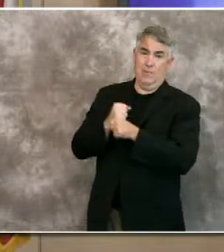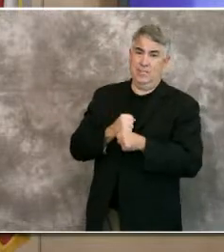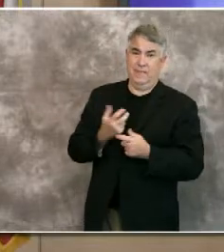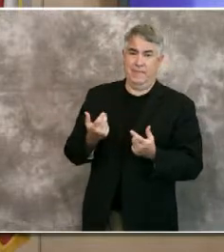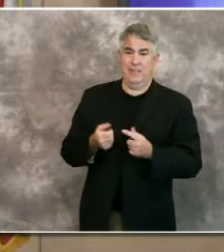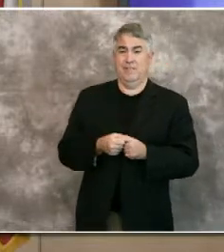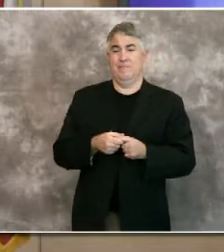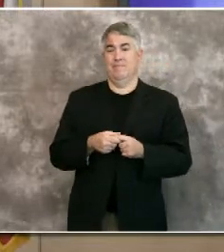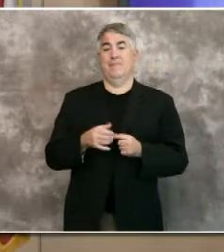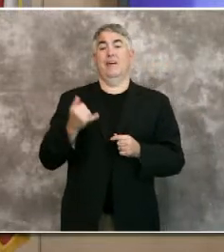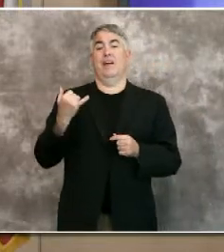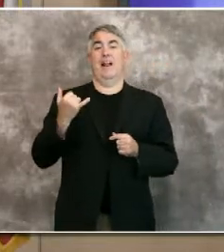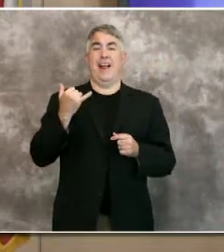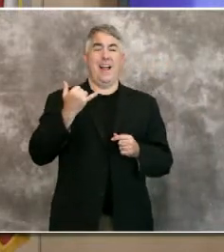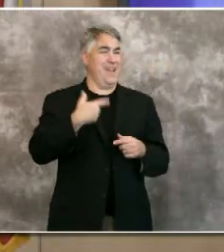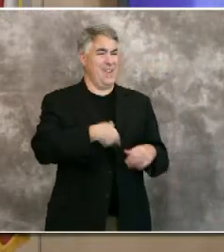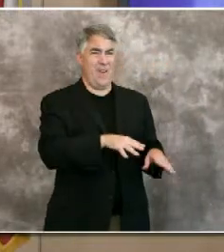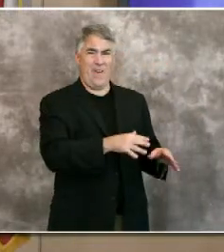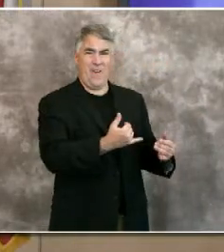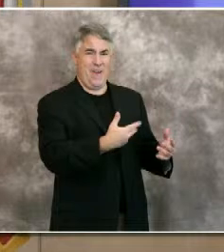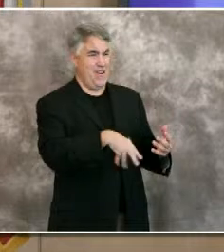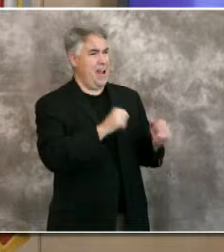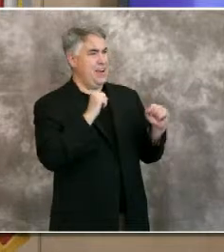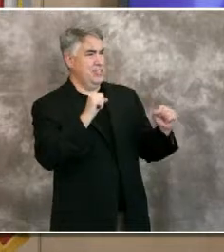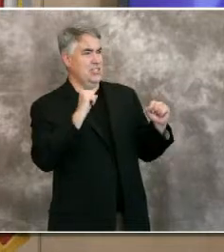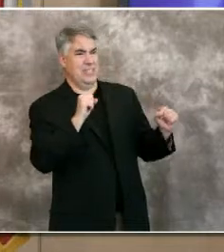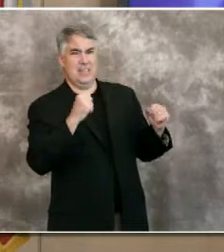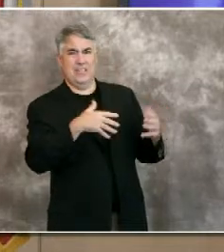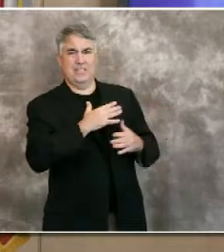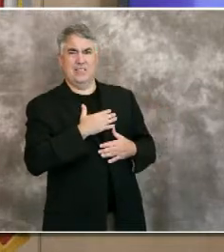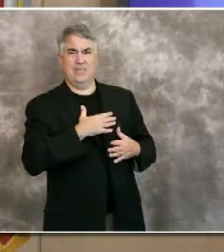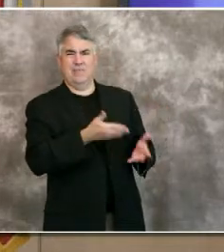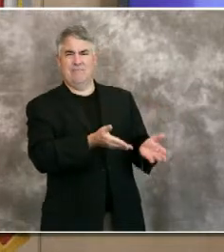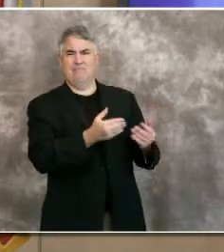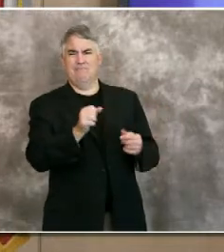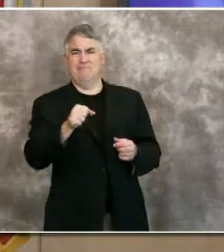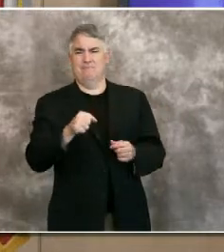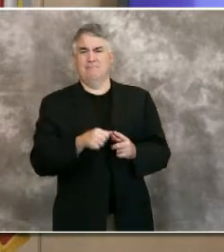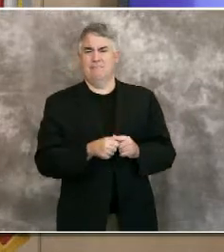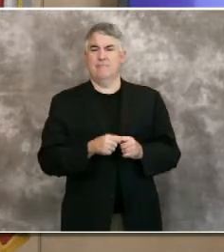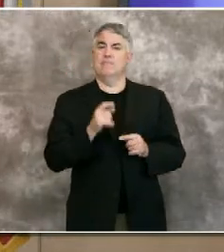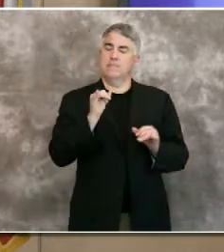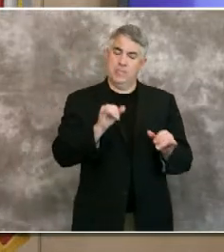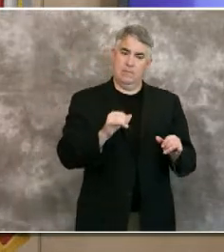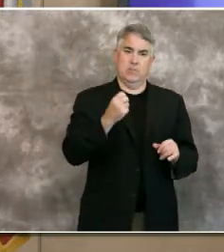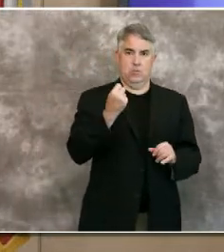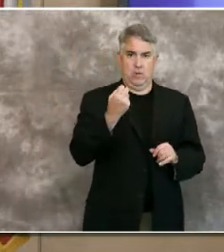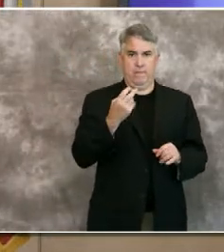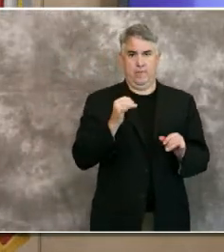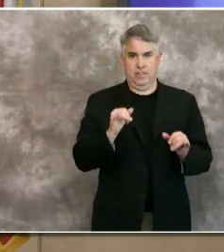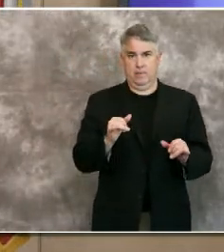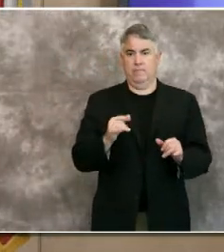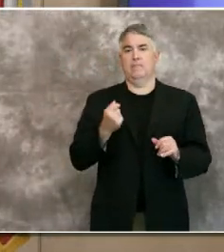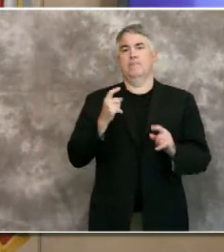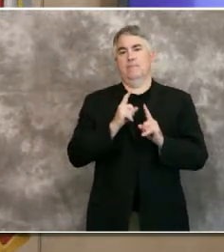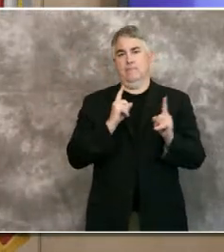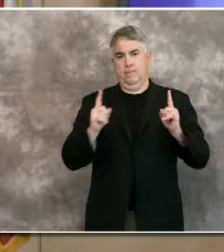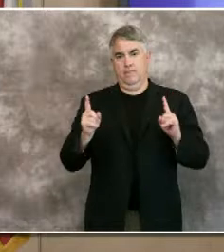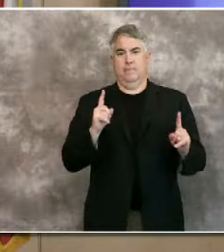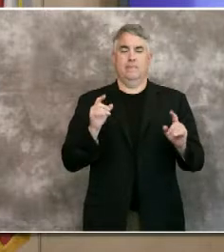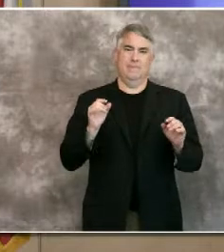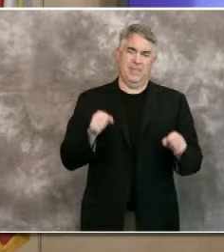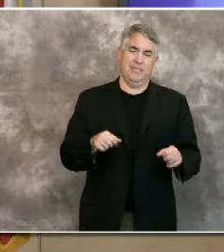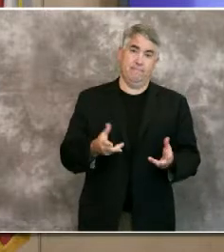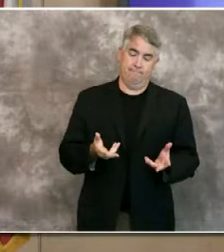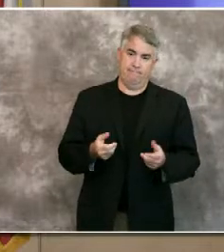there and get some exercise and get some recreation. We're asking them in groups of 12, physically distanced when feasible. Please be as